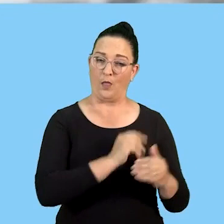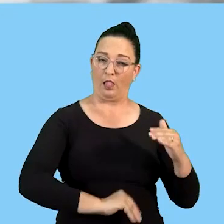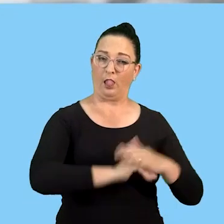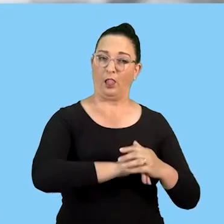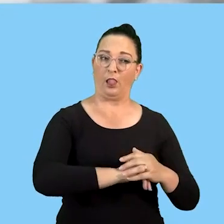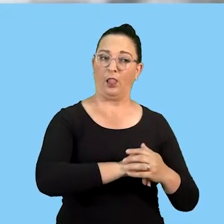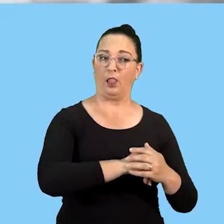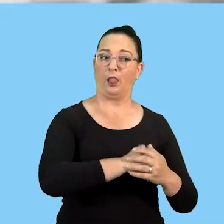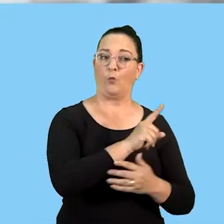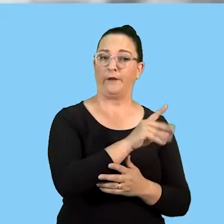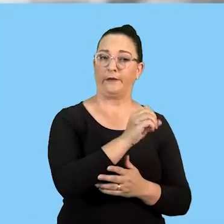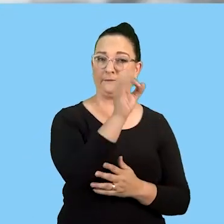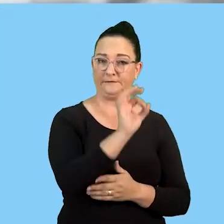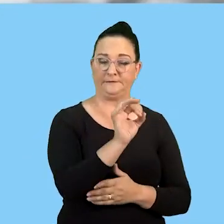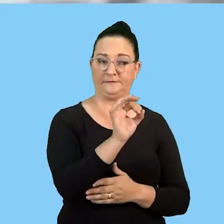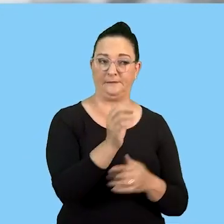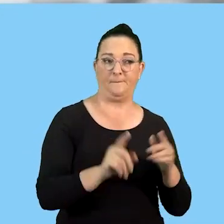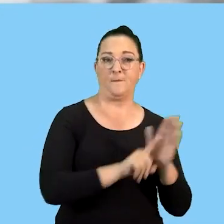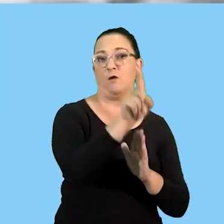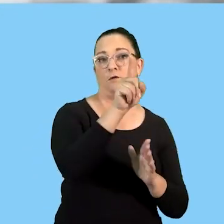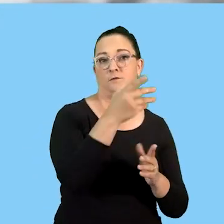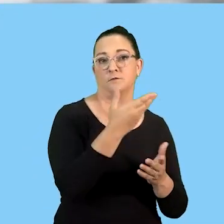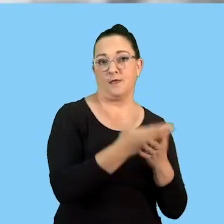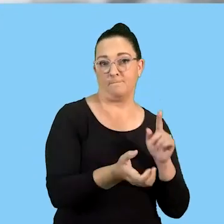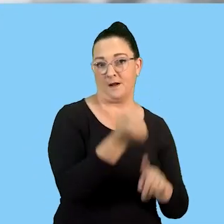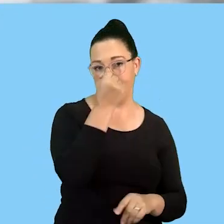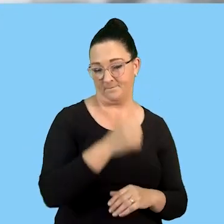obtain 100% pass rate, for example.